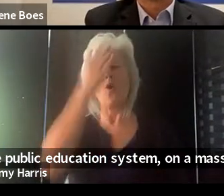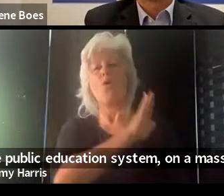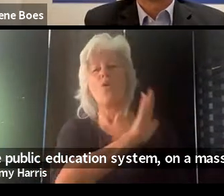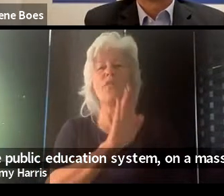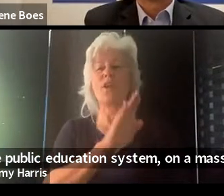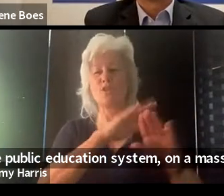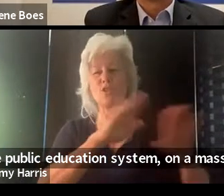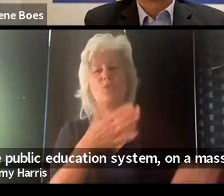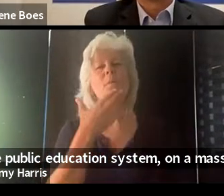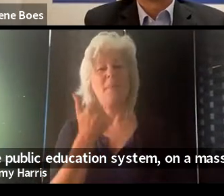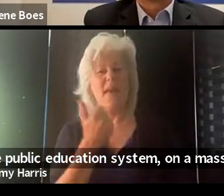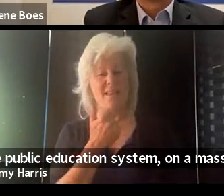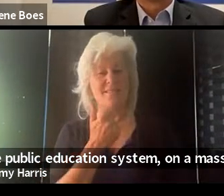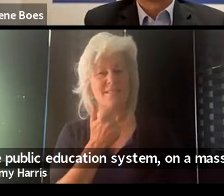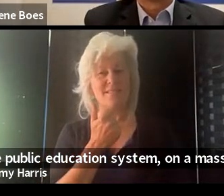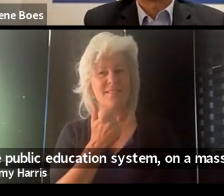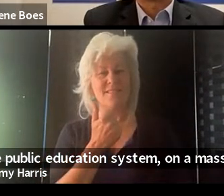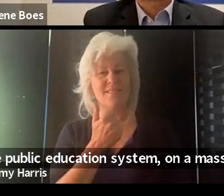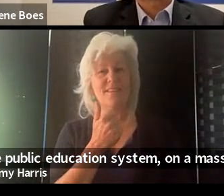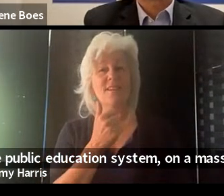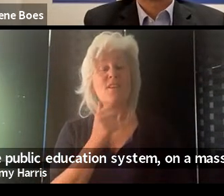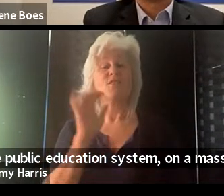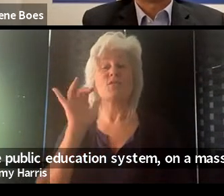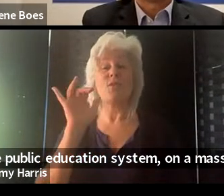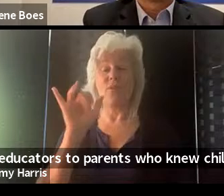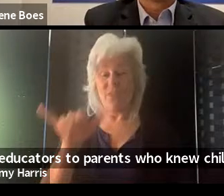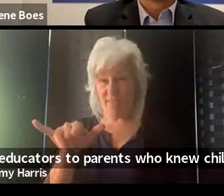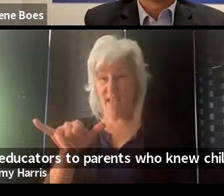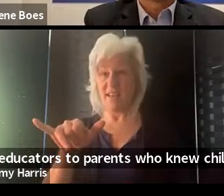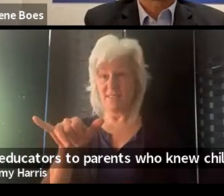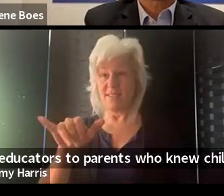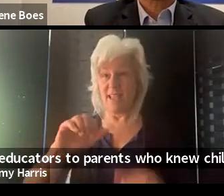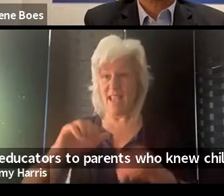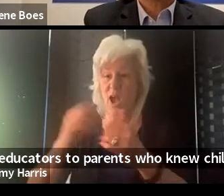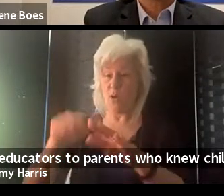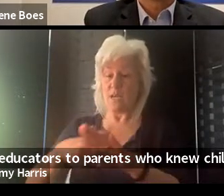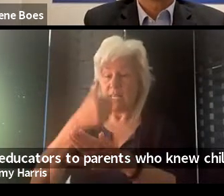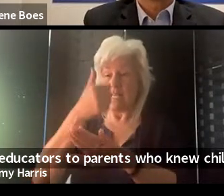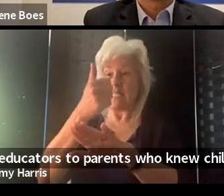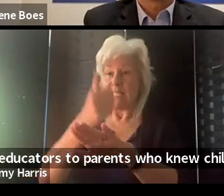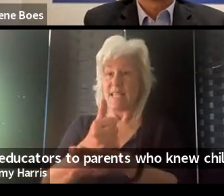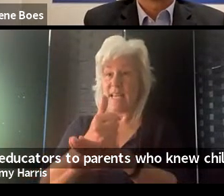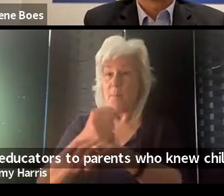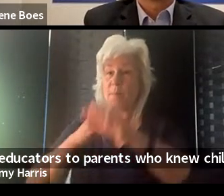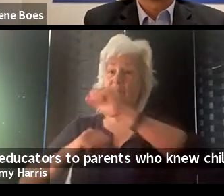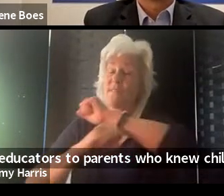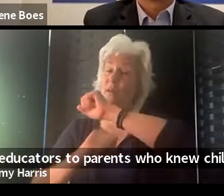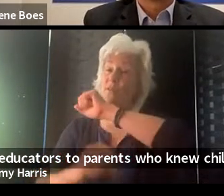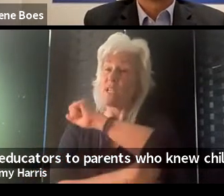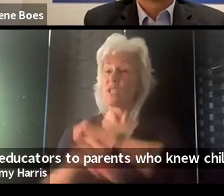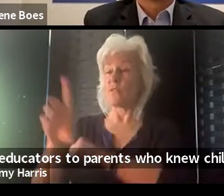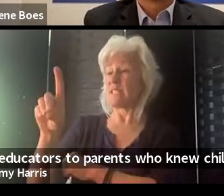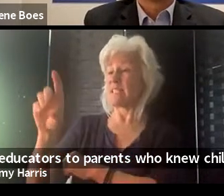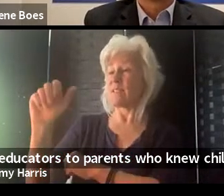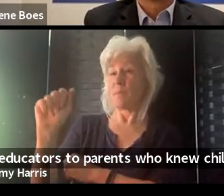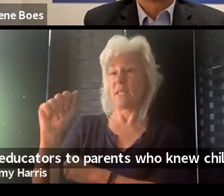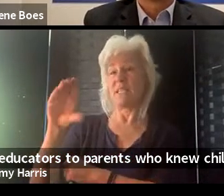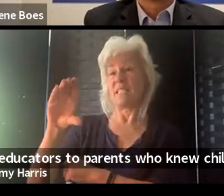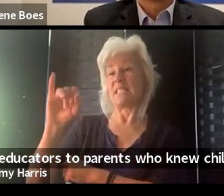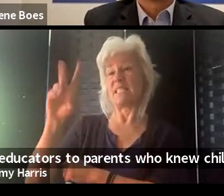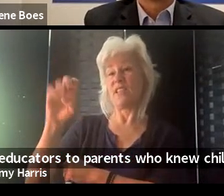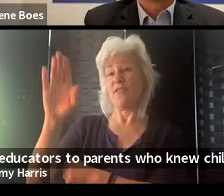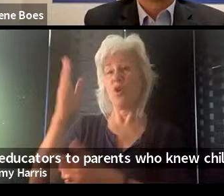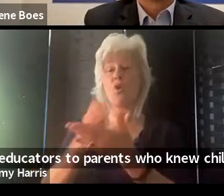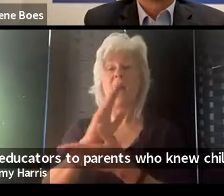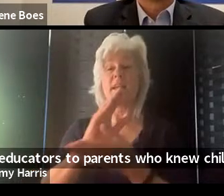regard, it formed the foundation of the disability civil rights movement in the United States. Just